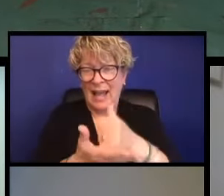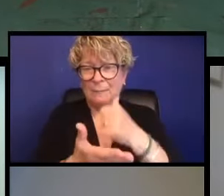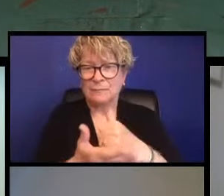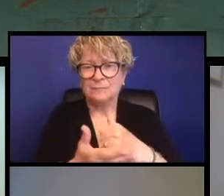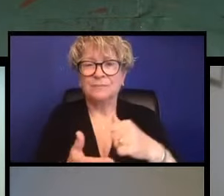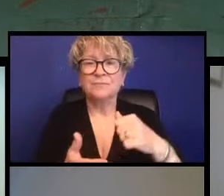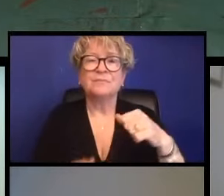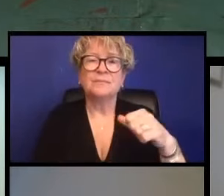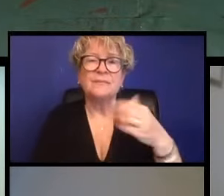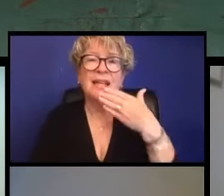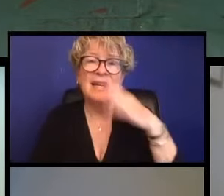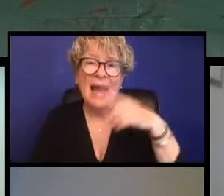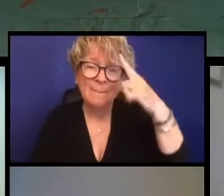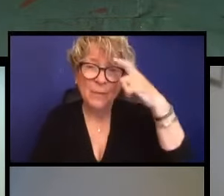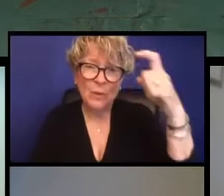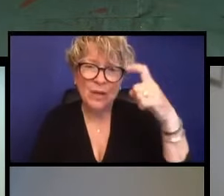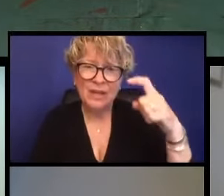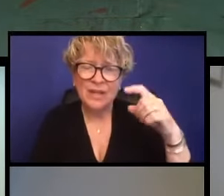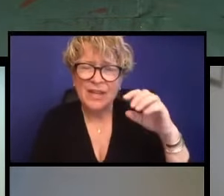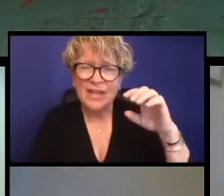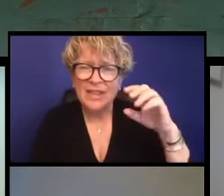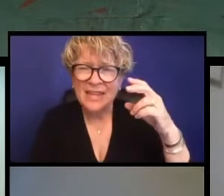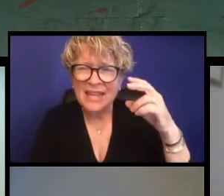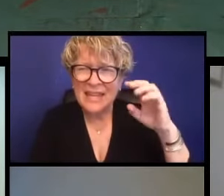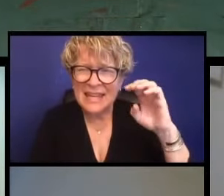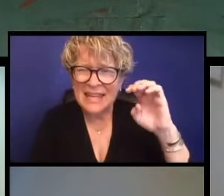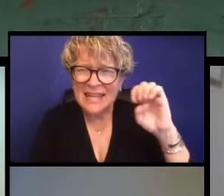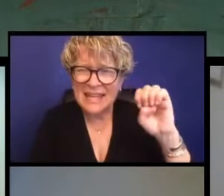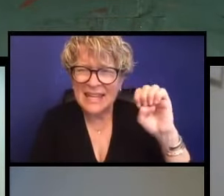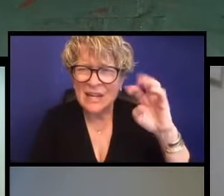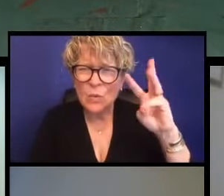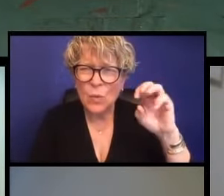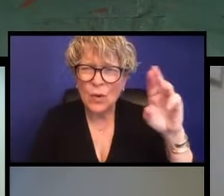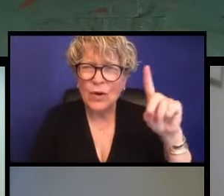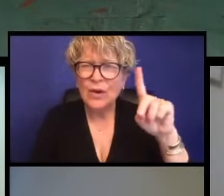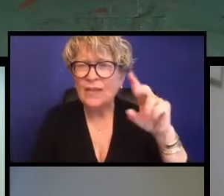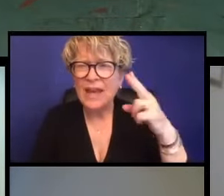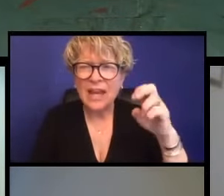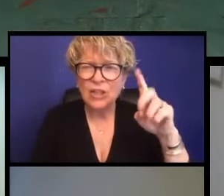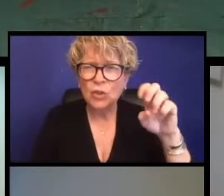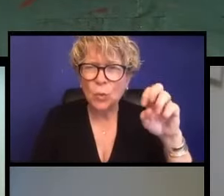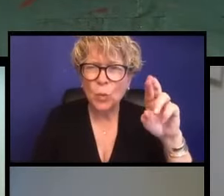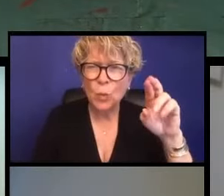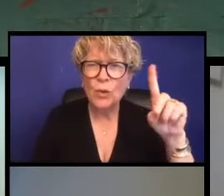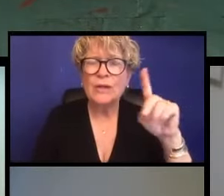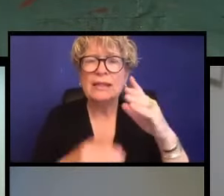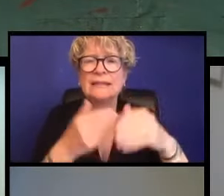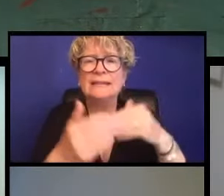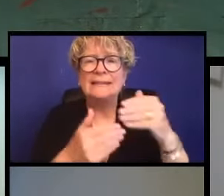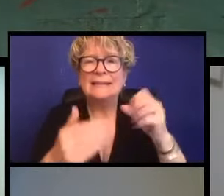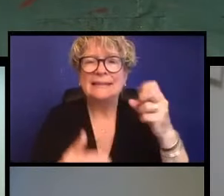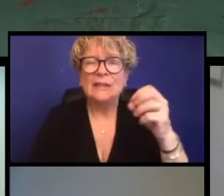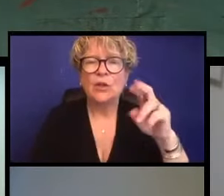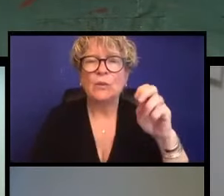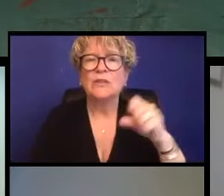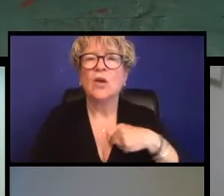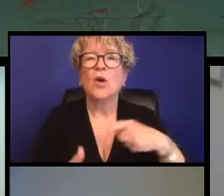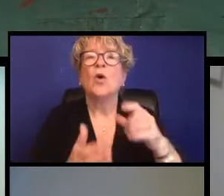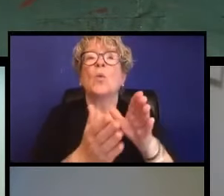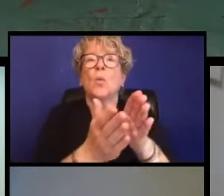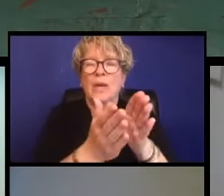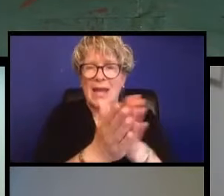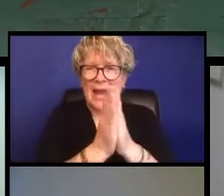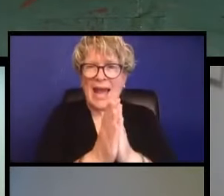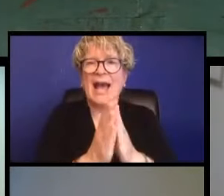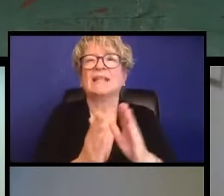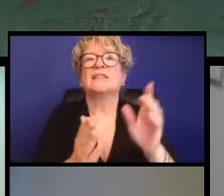of the H-Word series. It's actually nonfiction where we ask writers of horror